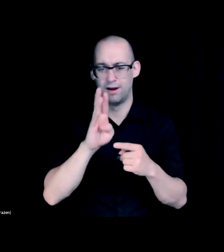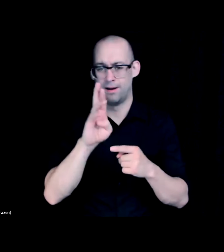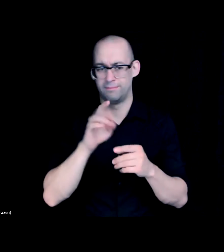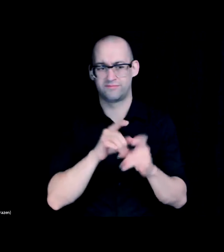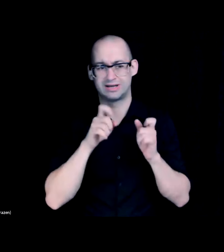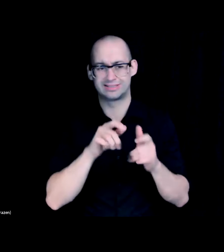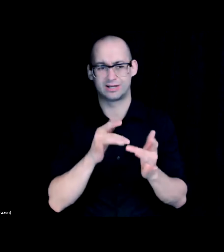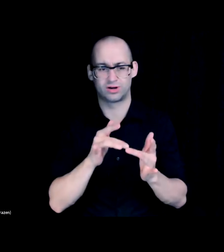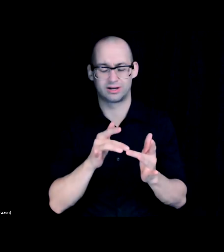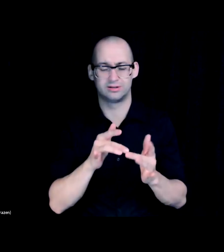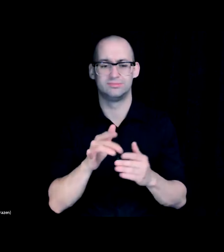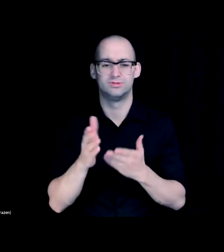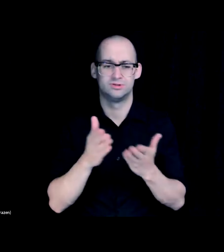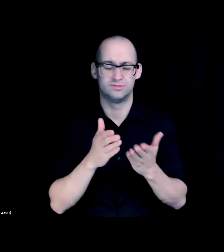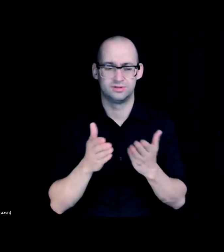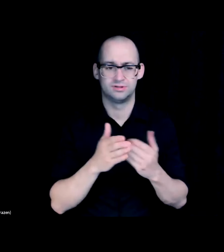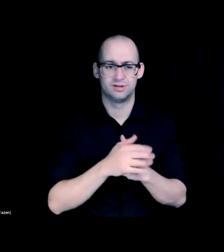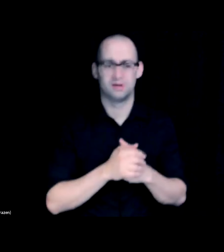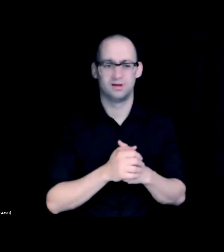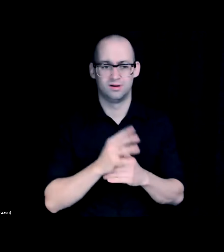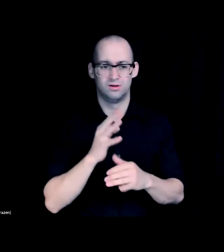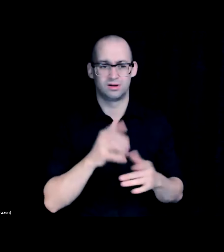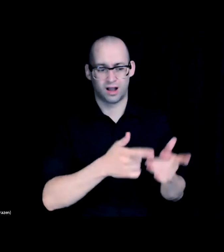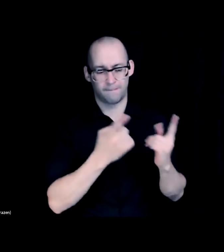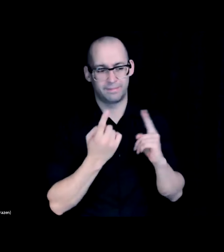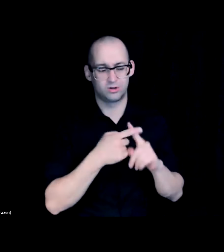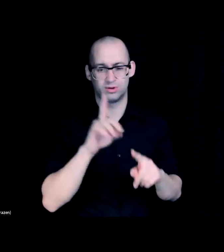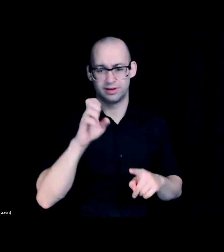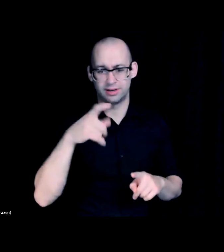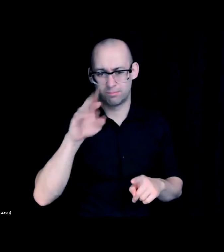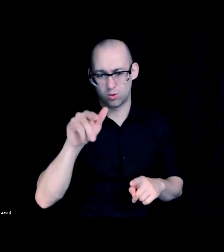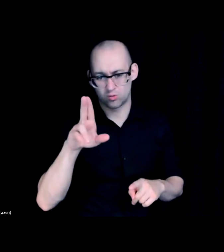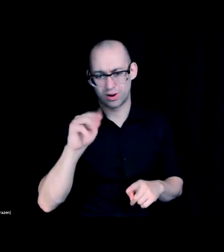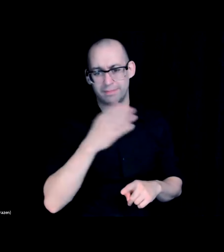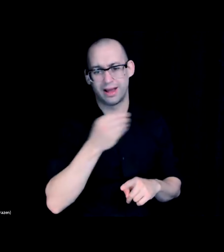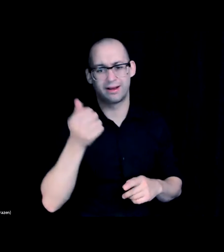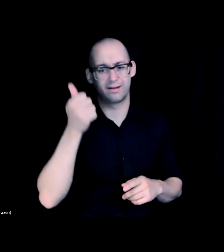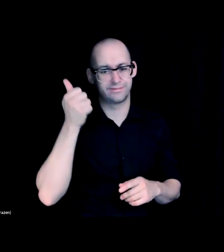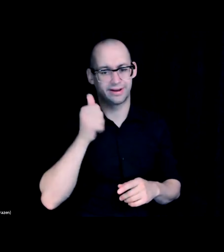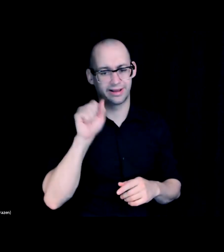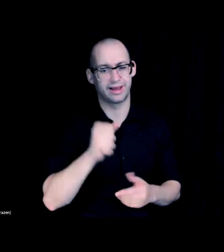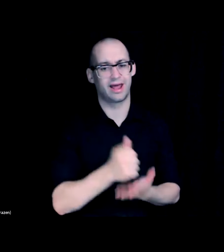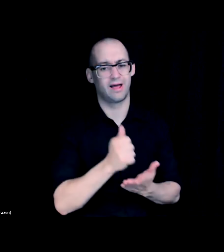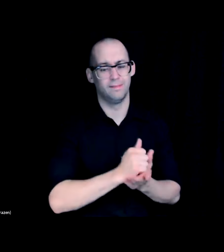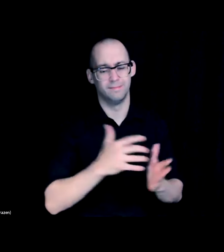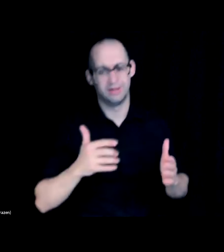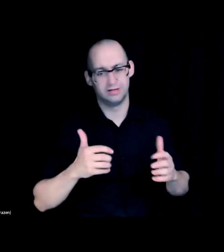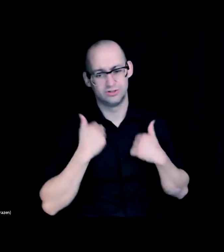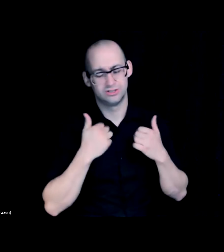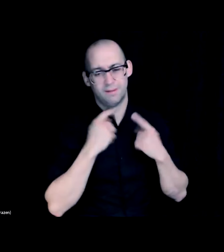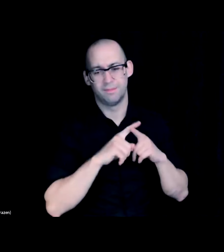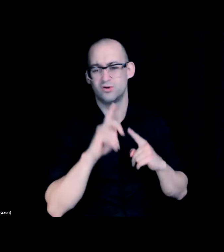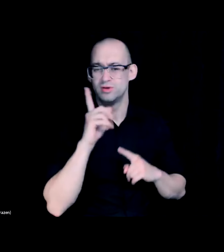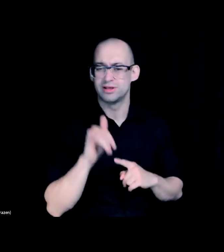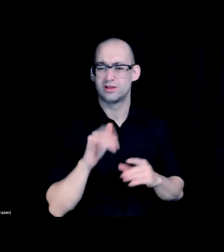programs, and then upcoming the BEAD program and funding can help address. And but really looking